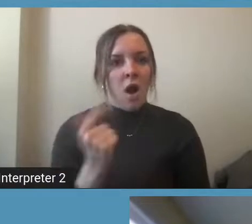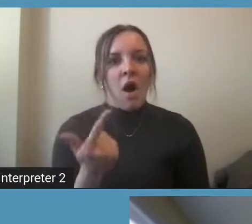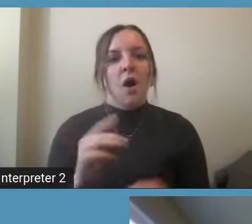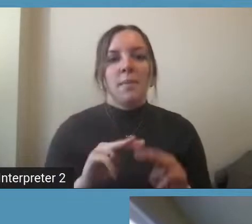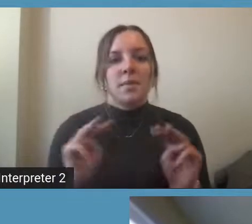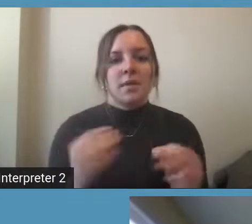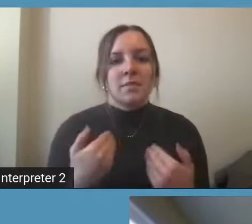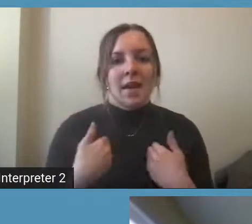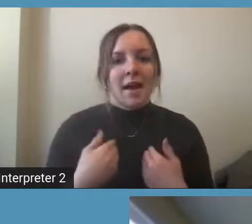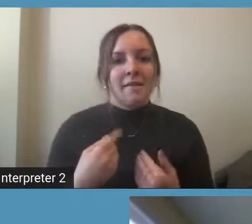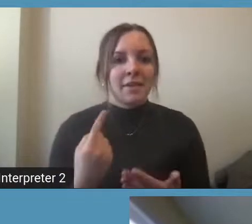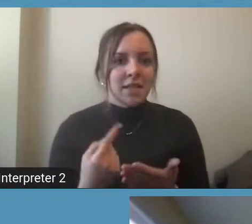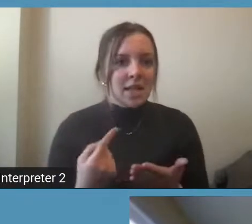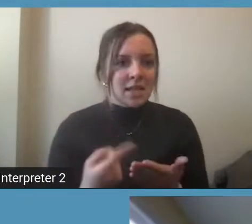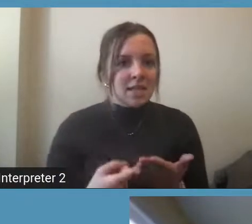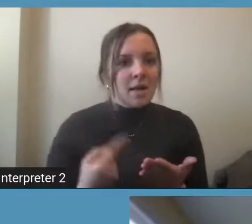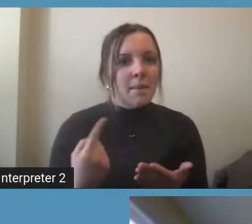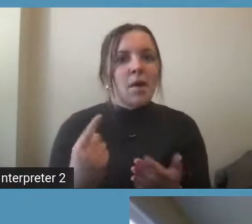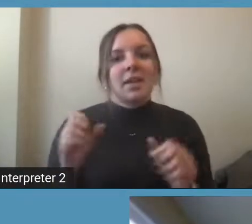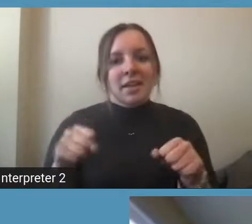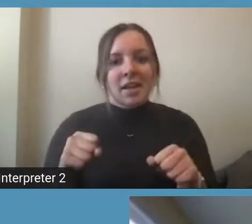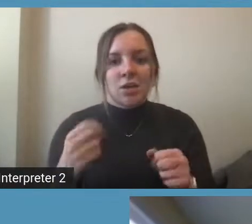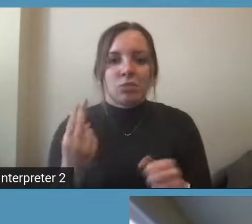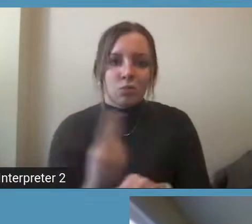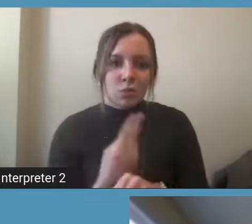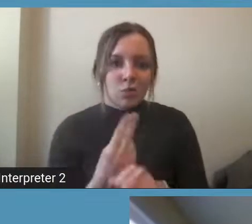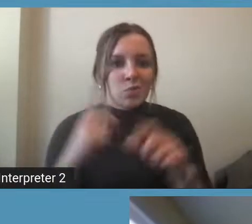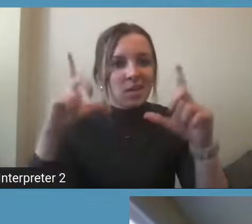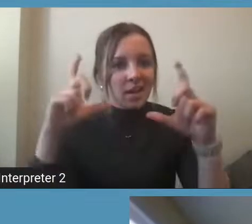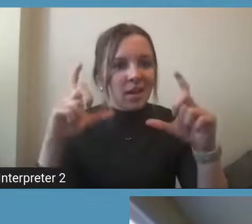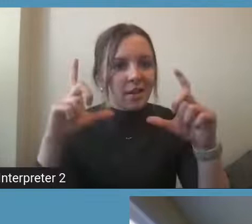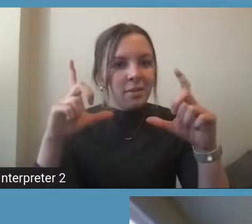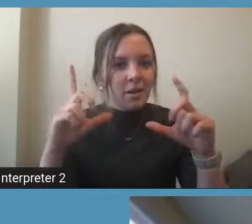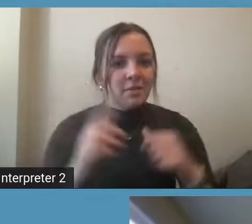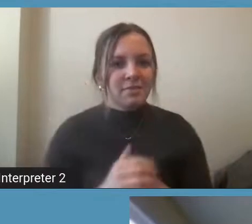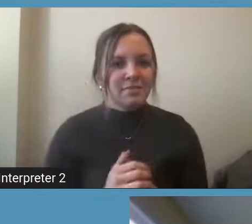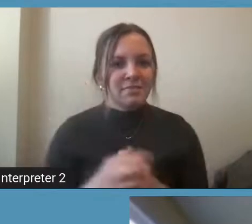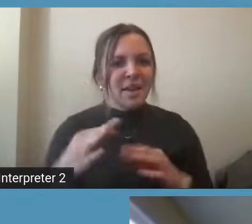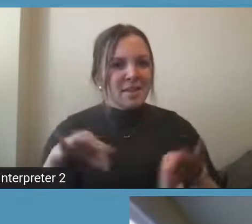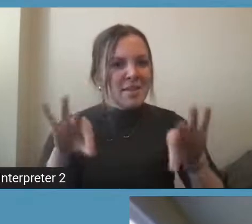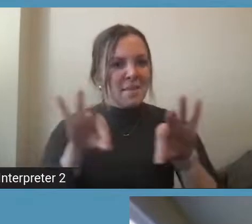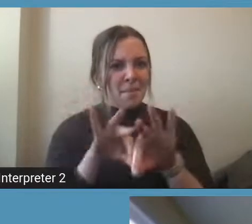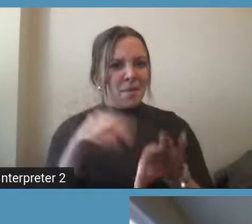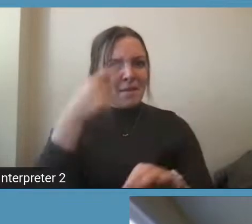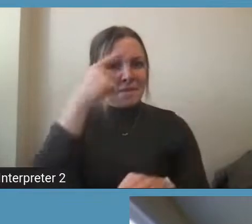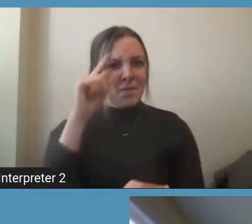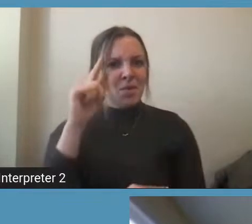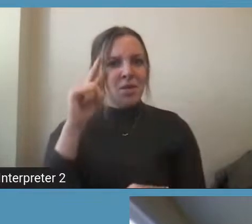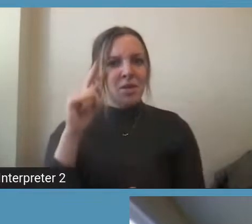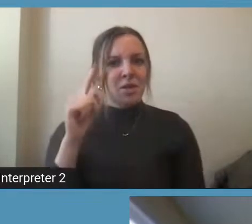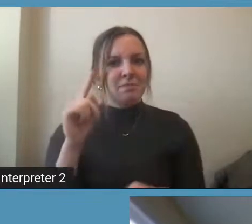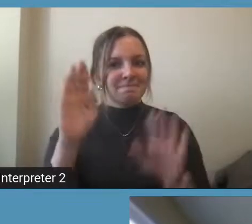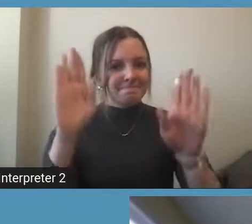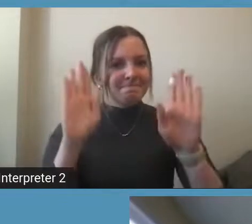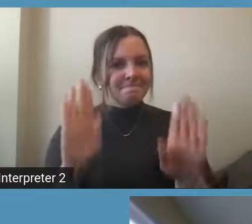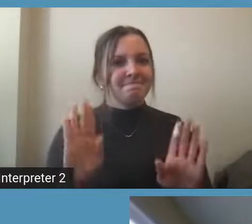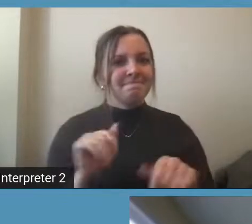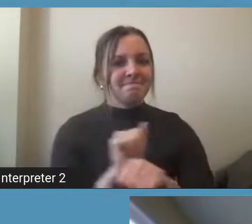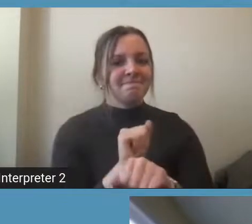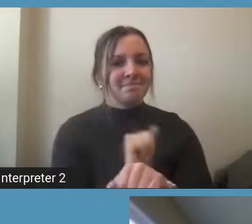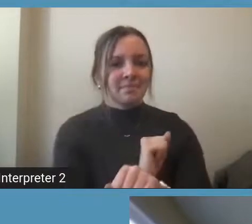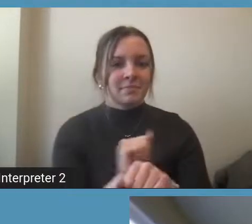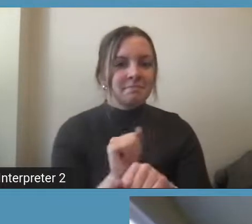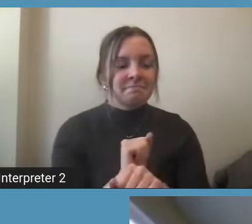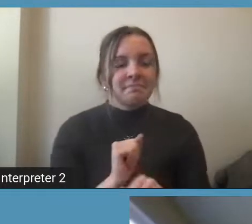get started. We use it all the time. It's very important for doing excellent work, but it also is an easy way to do